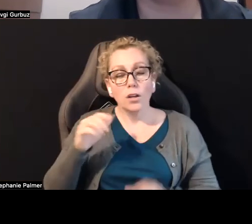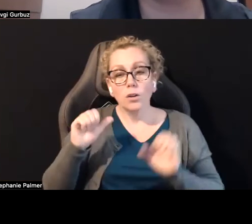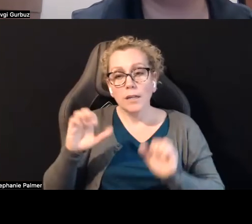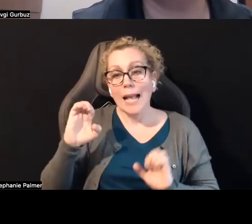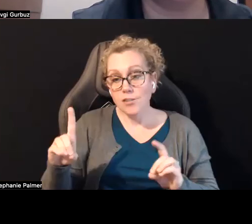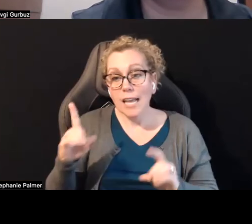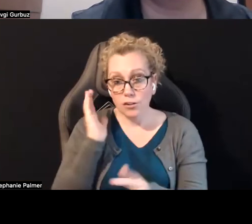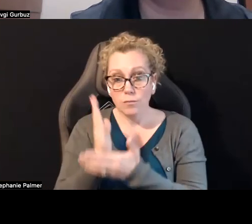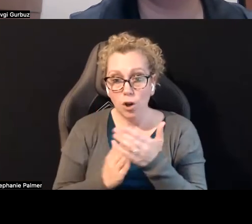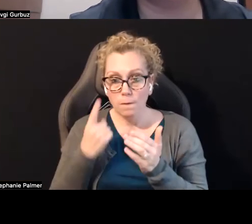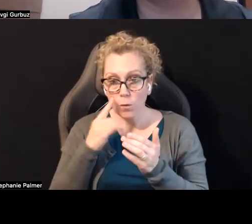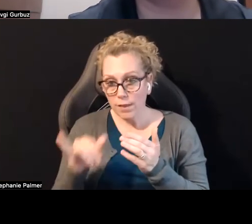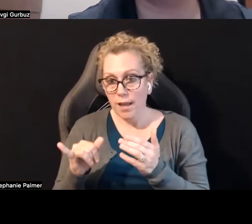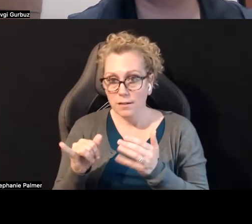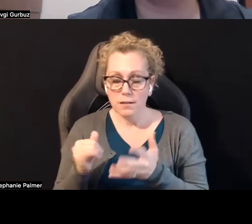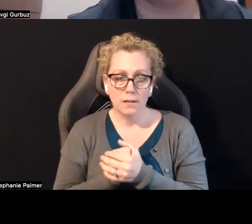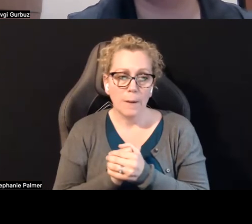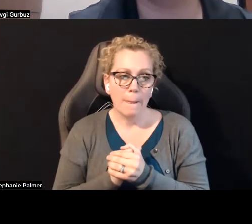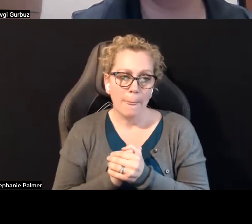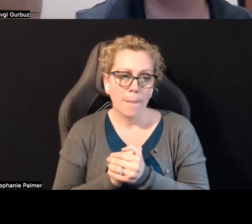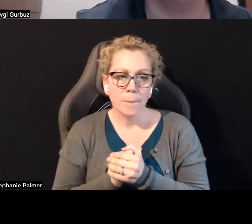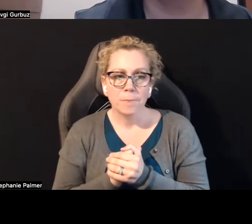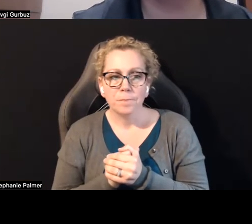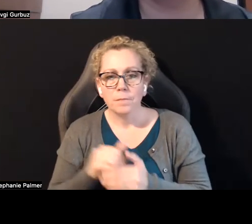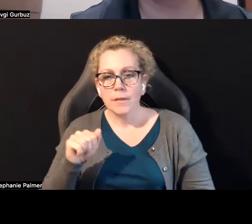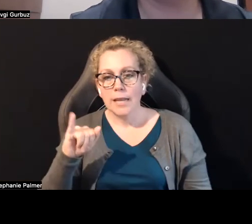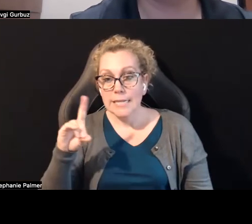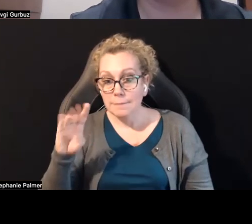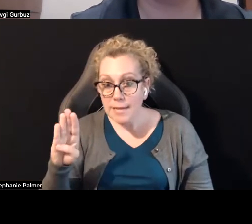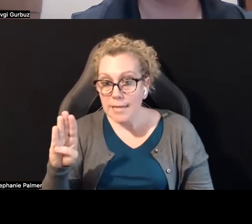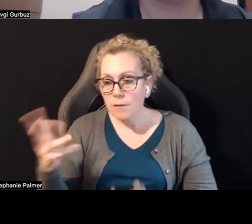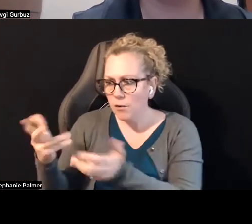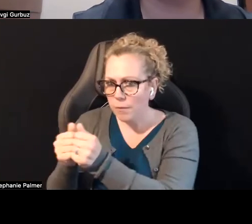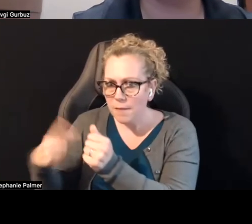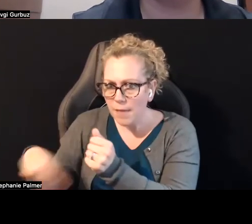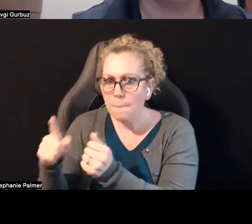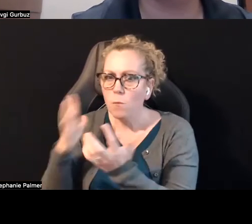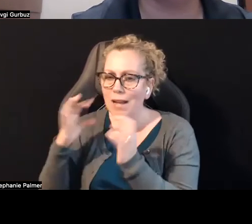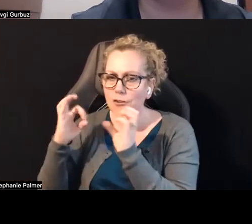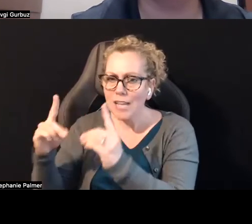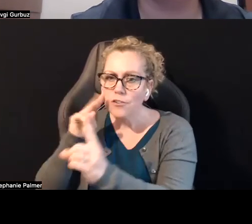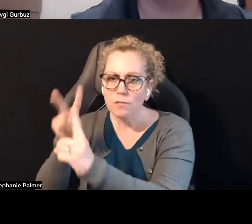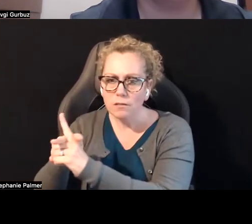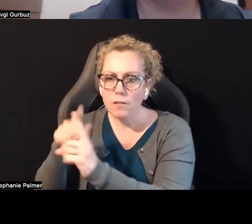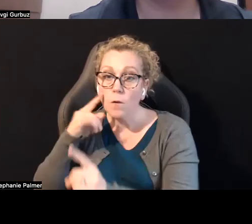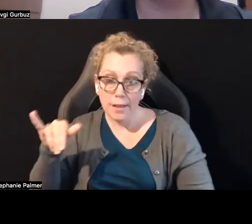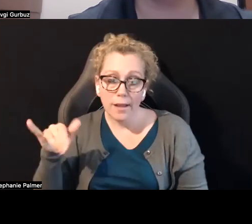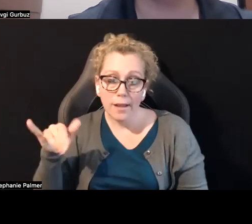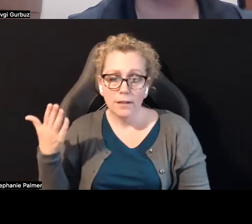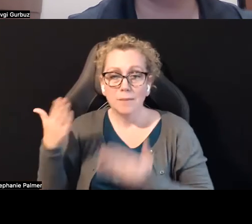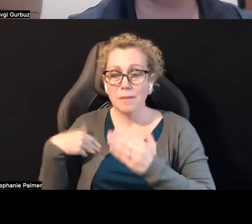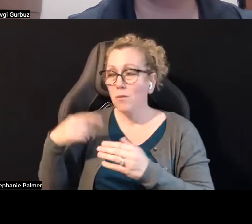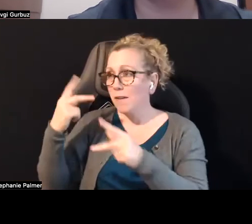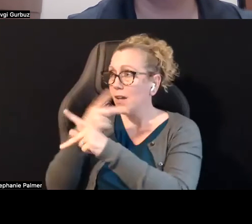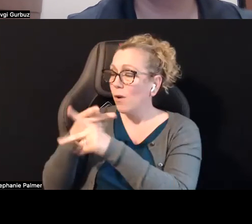for any group. I mean, we've had interactions with AIDB, so we're kind of brainstorming ways that maybe